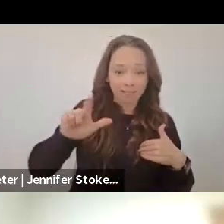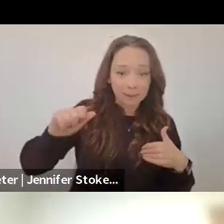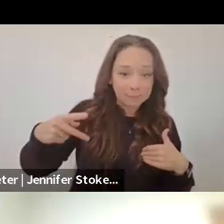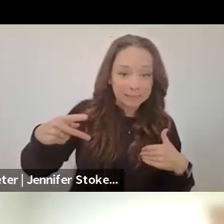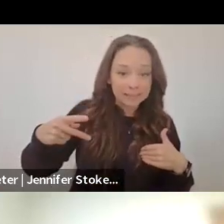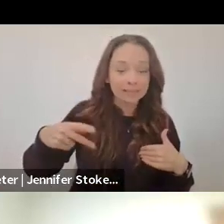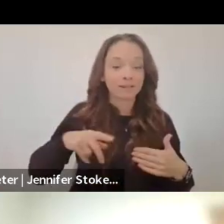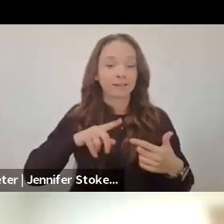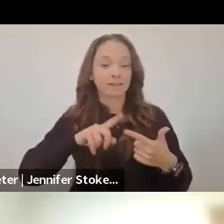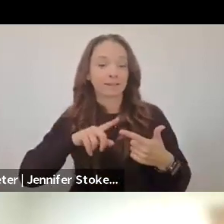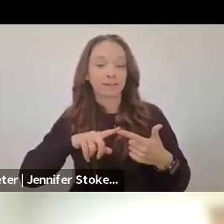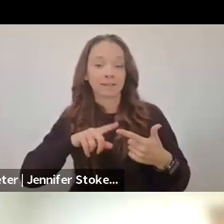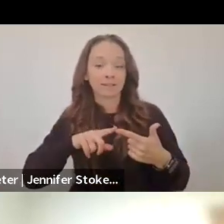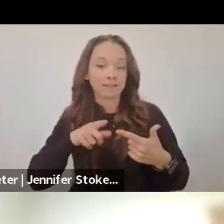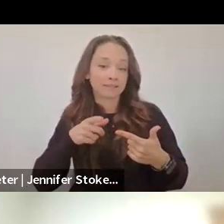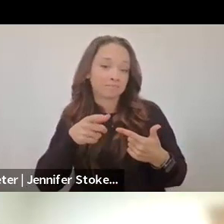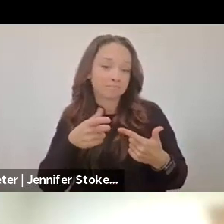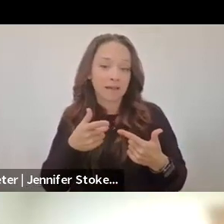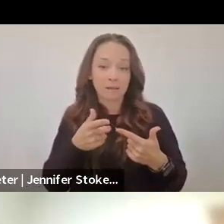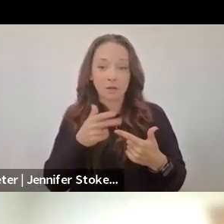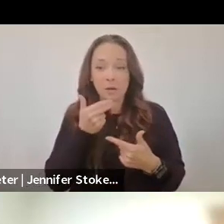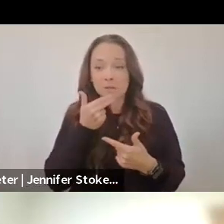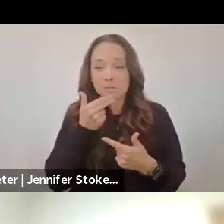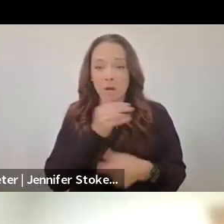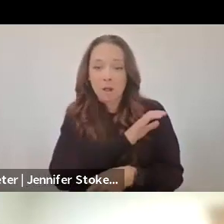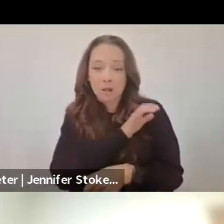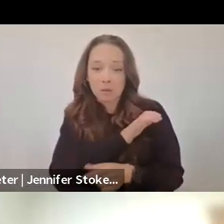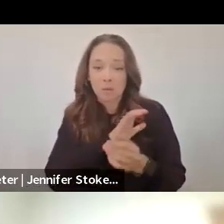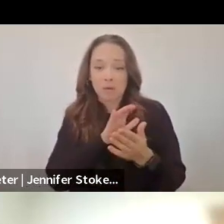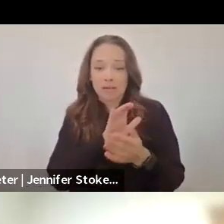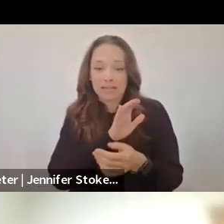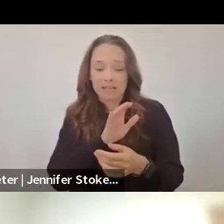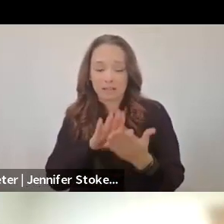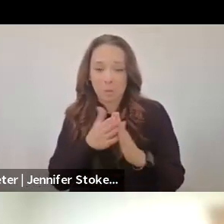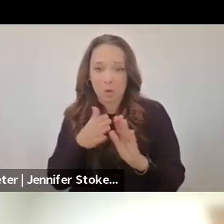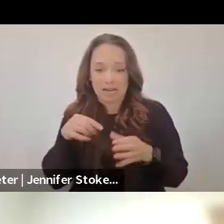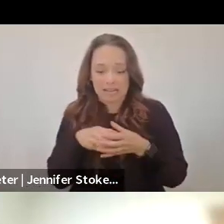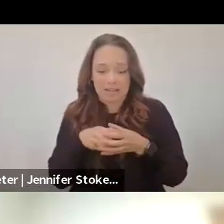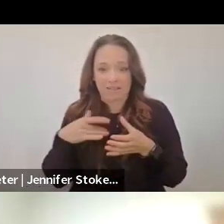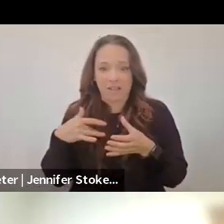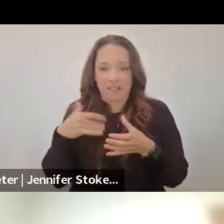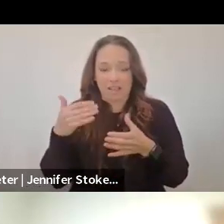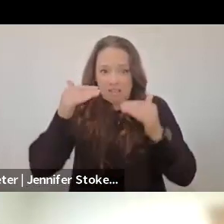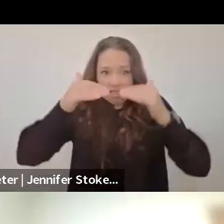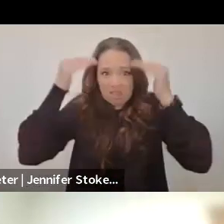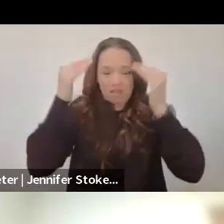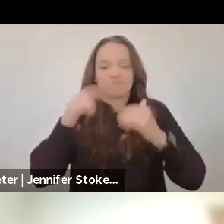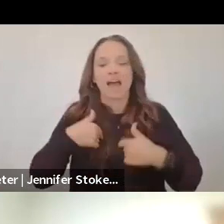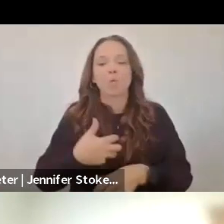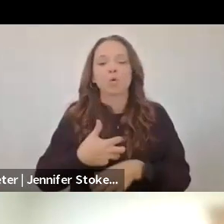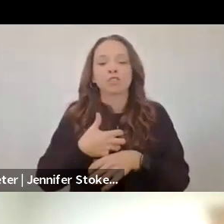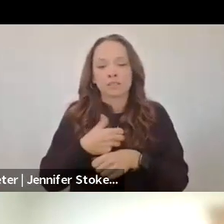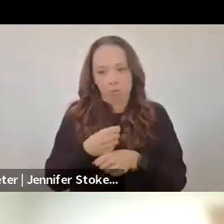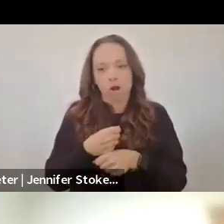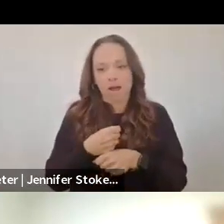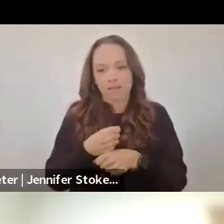a small community clinic, and you're like, whoa, that's too much. What am I supposed to do? Let me do a quick summary of what Marcy